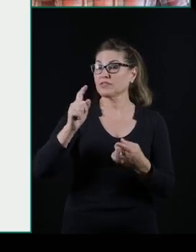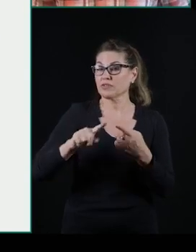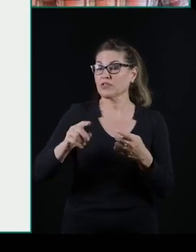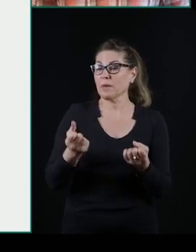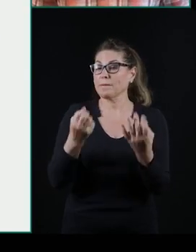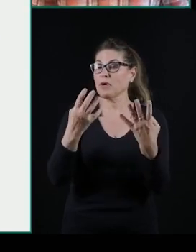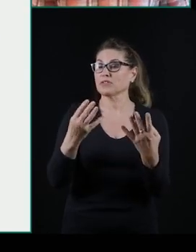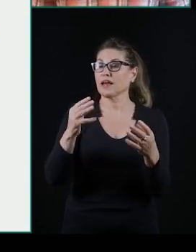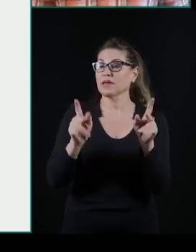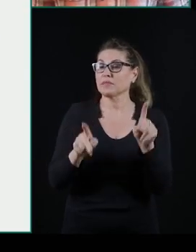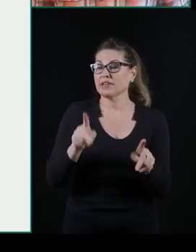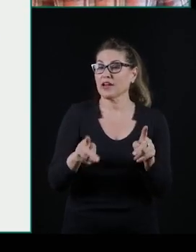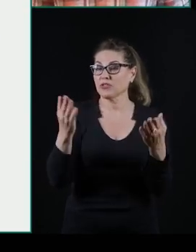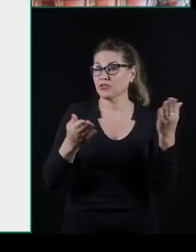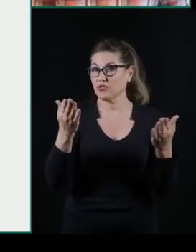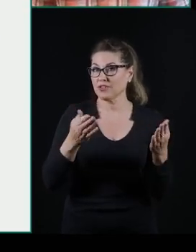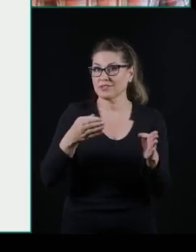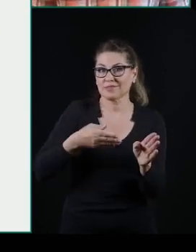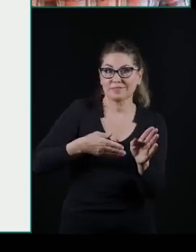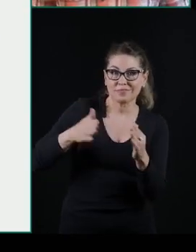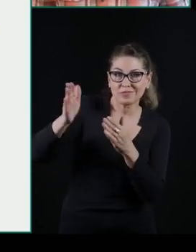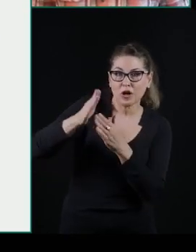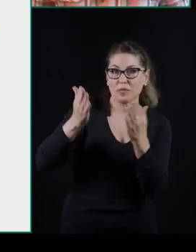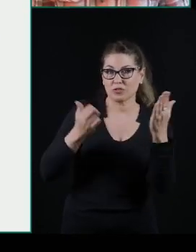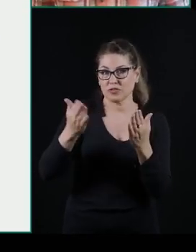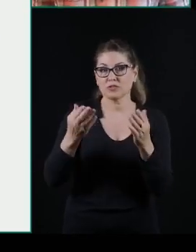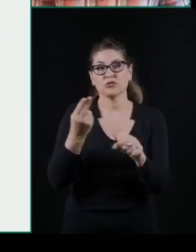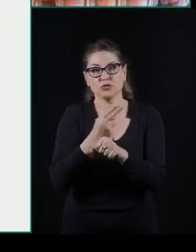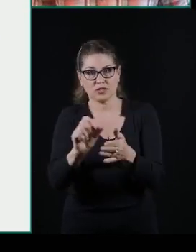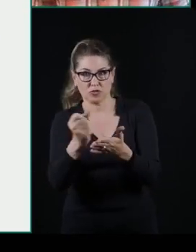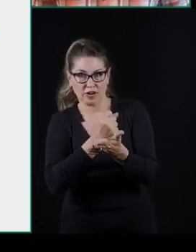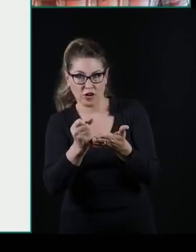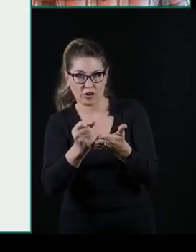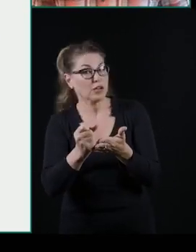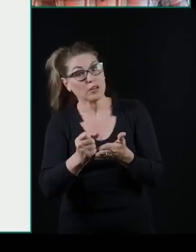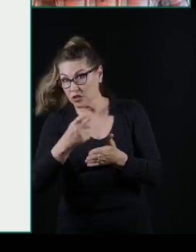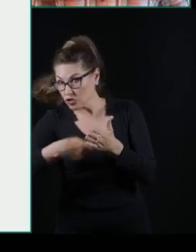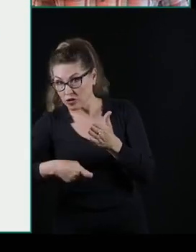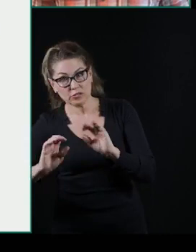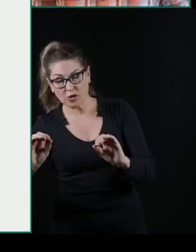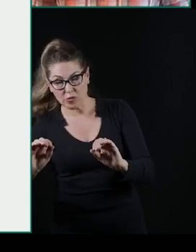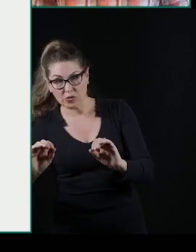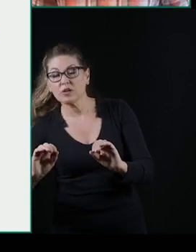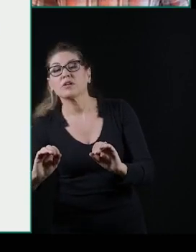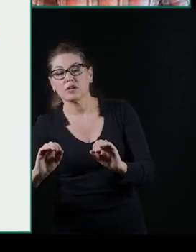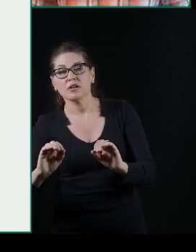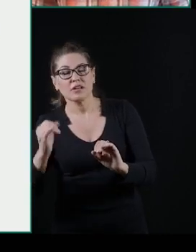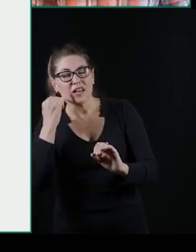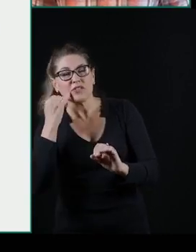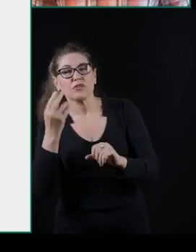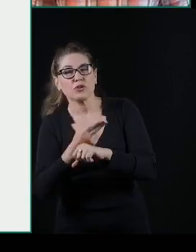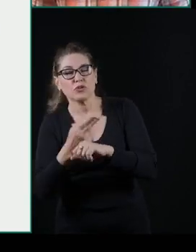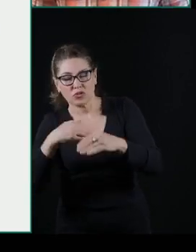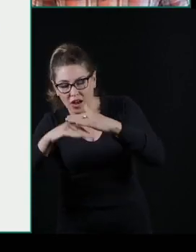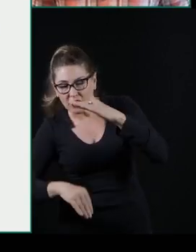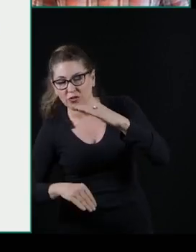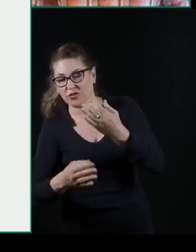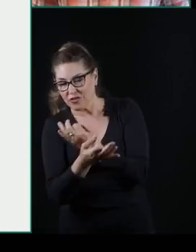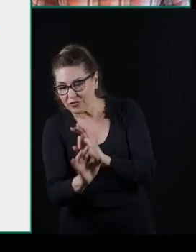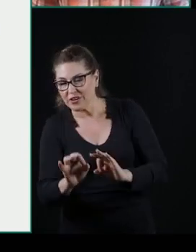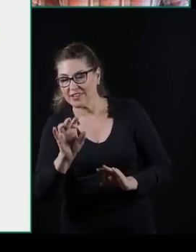multiplayer server's premium service using a valid credit card. You won't be charged, however, providing your usage remains under the